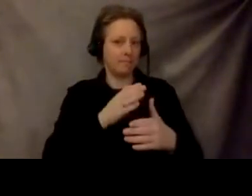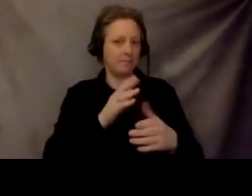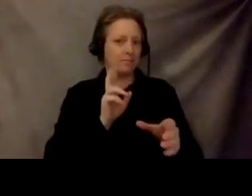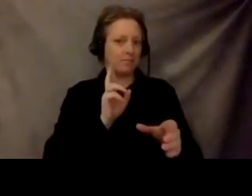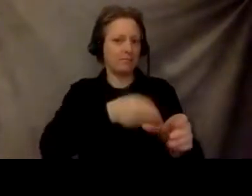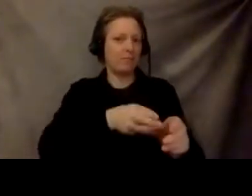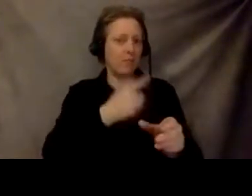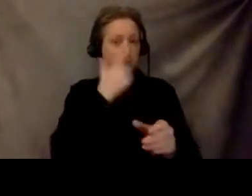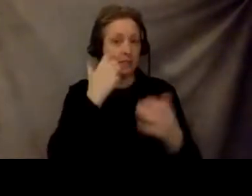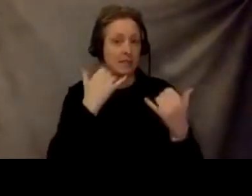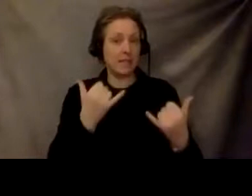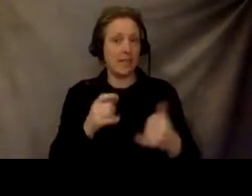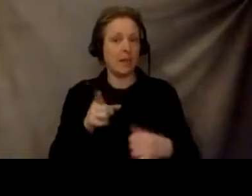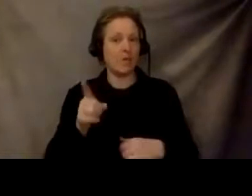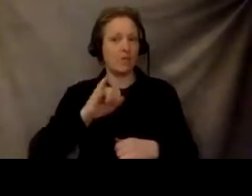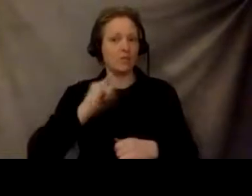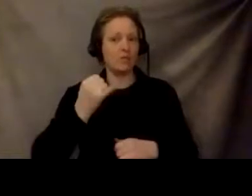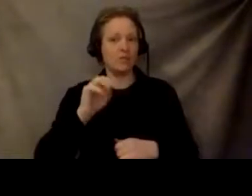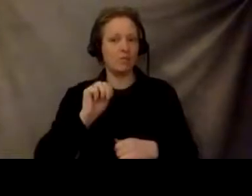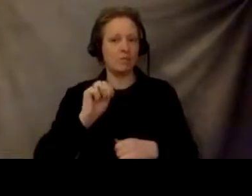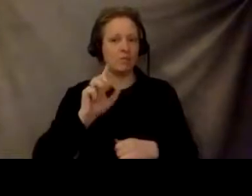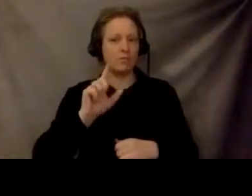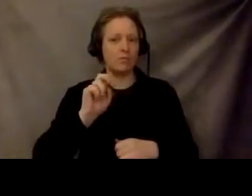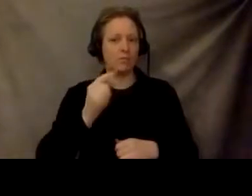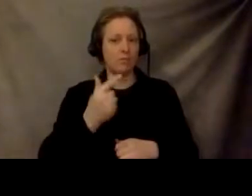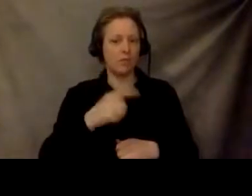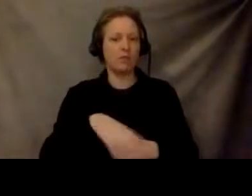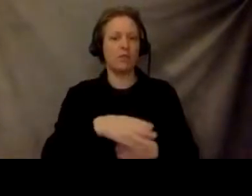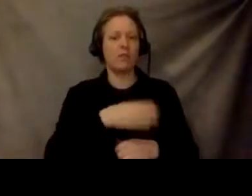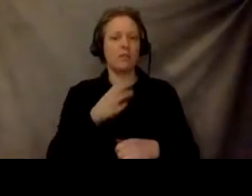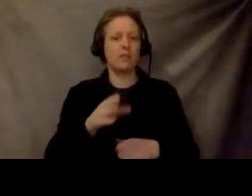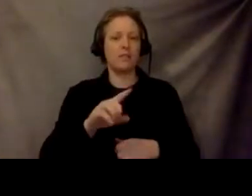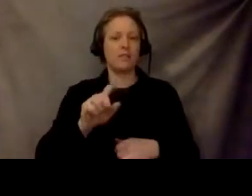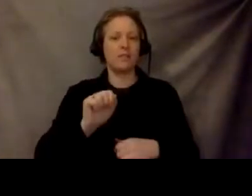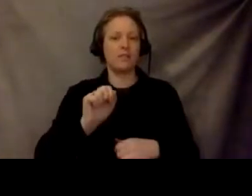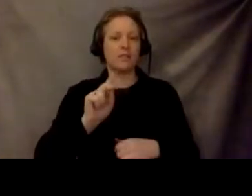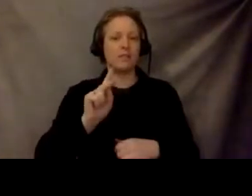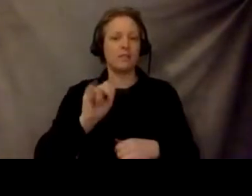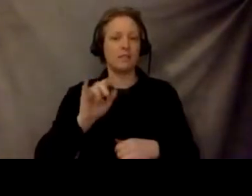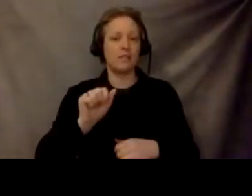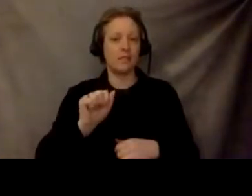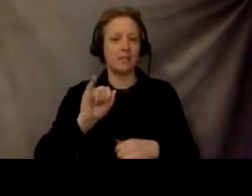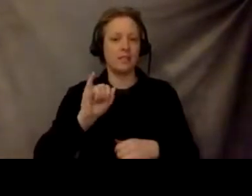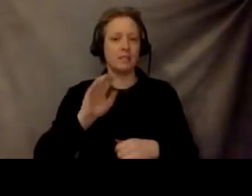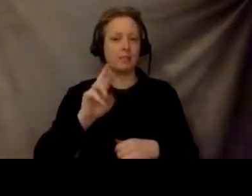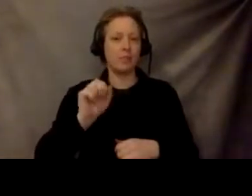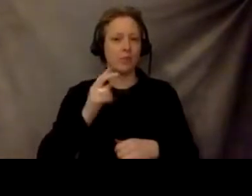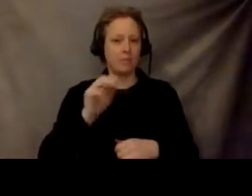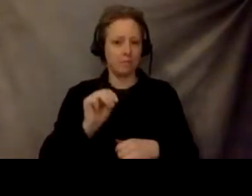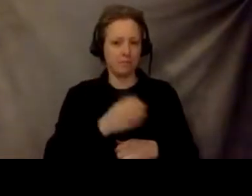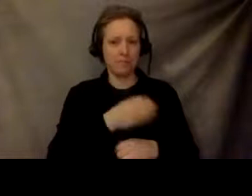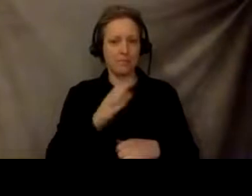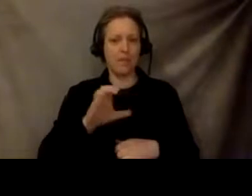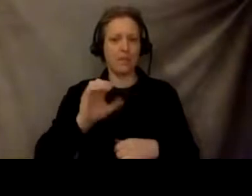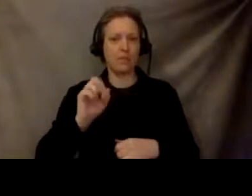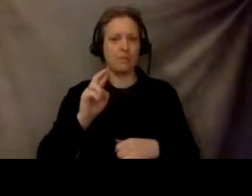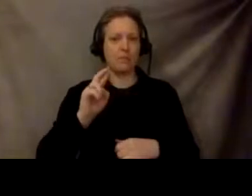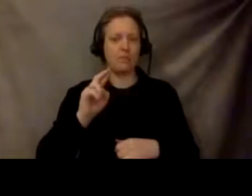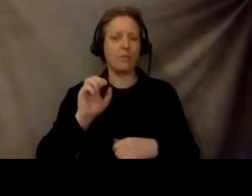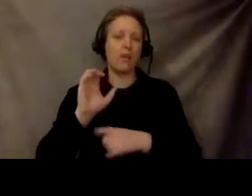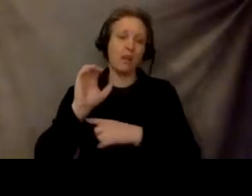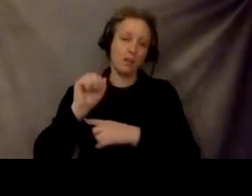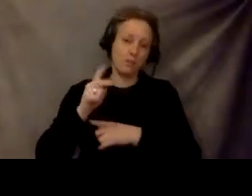Long, Zakia Ibrahim, and Caprice Massey. And so just wanted to make some space for them to join in to